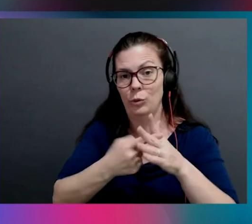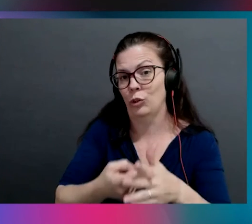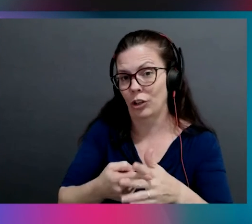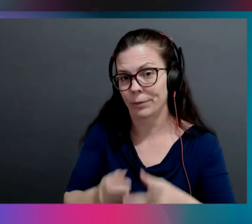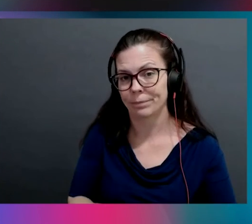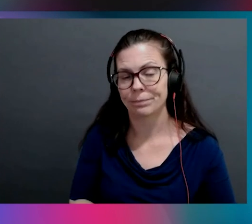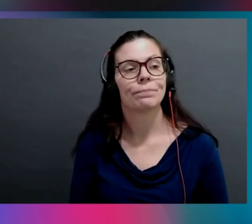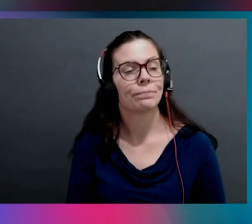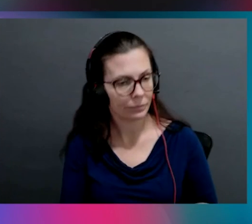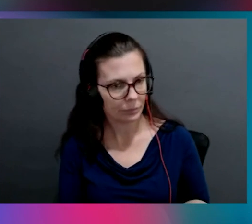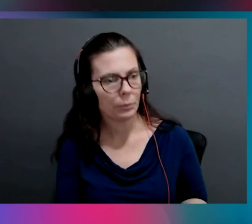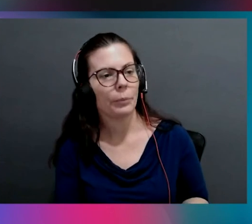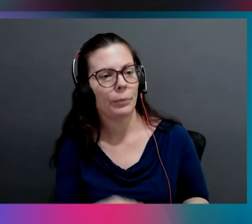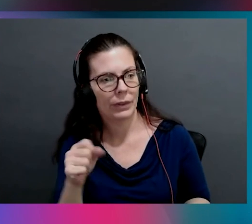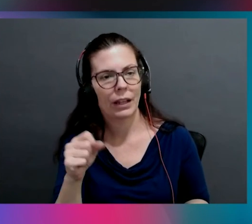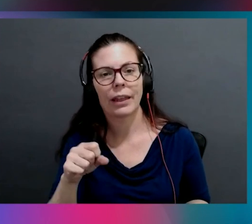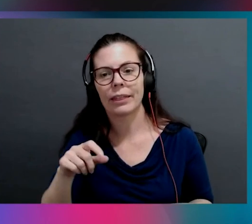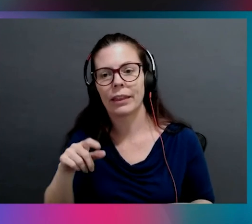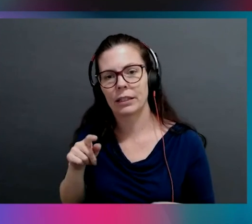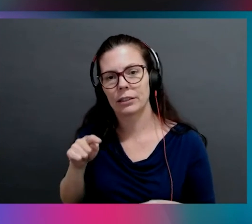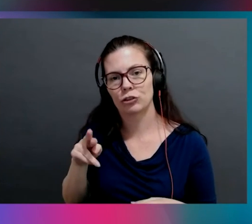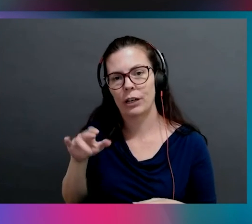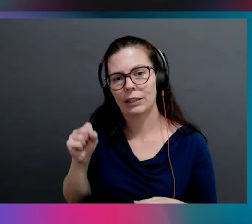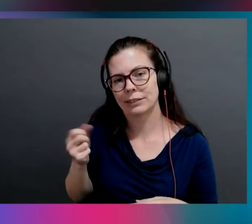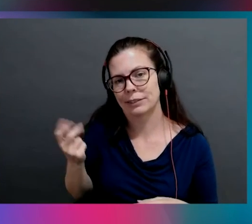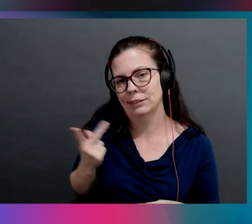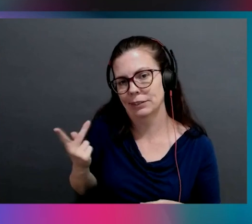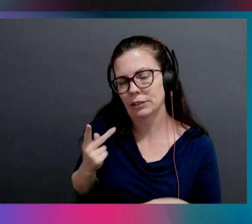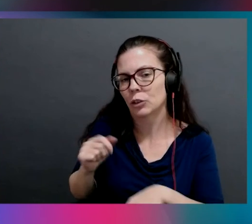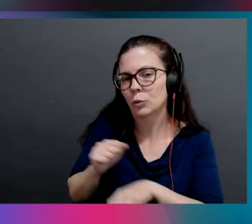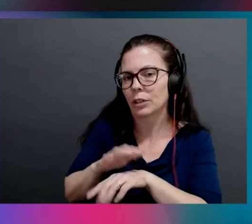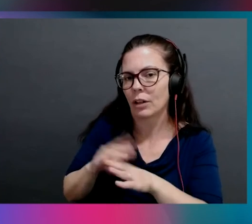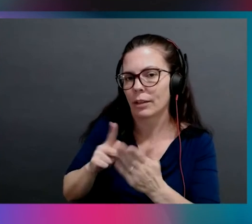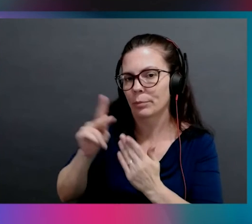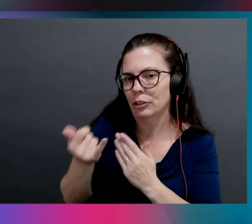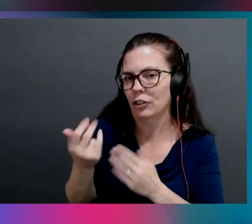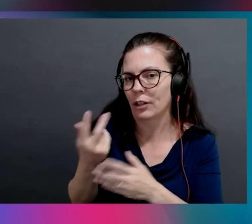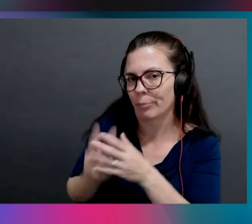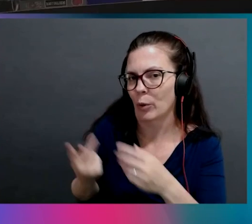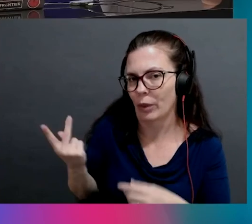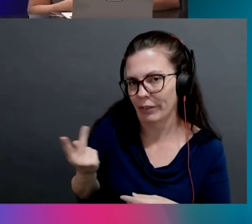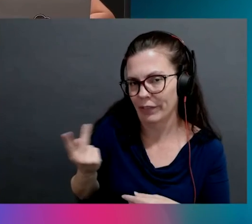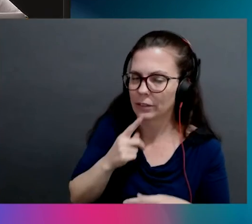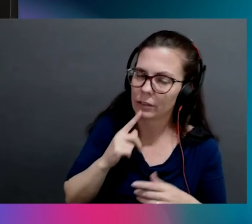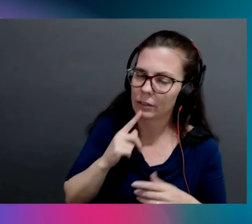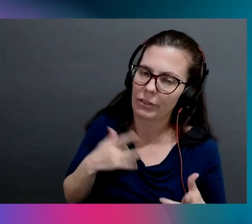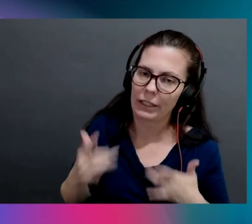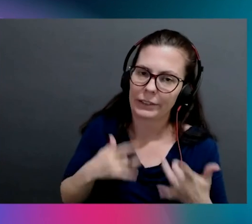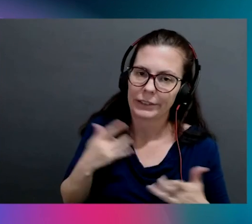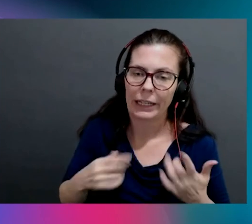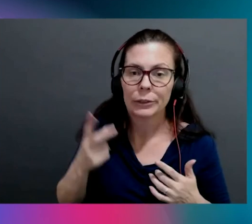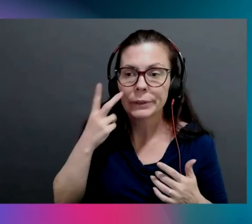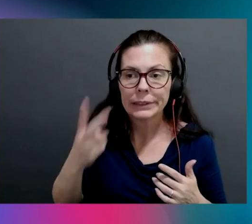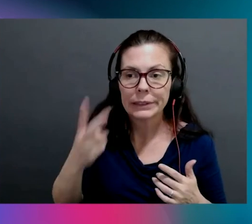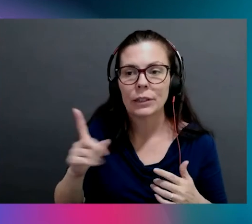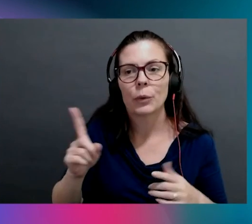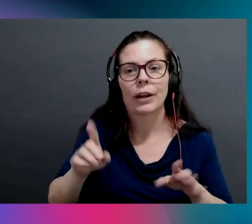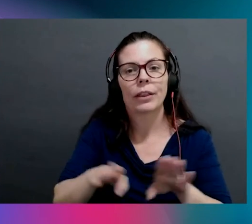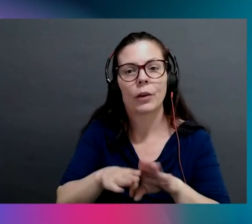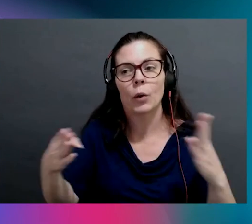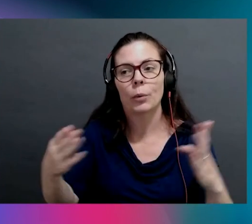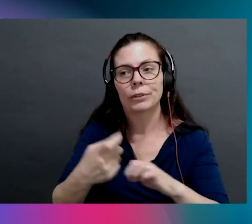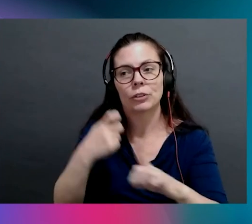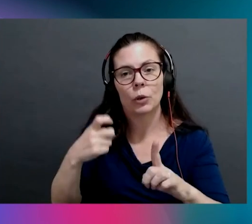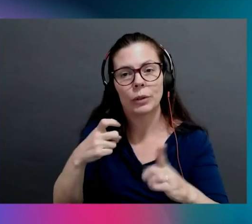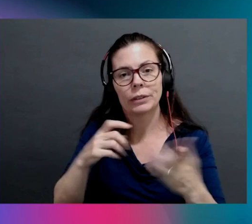I think Shreyas and I, who worked on this project, are both really excited to see where the open source community can take this. And